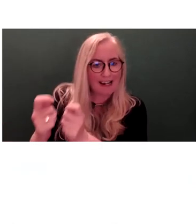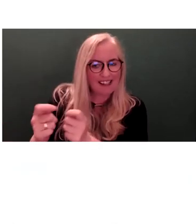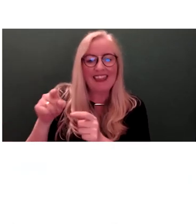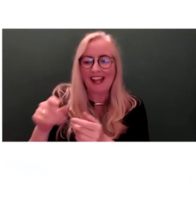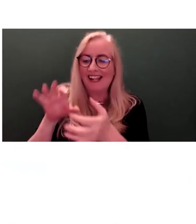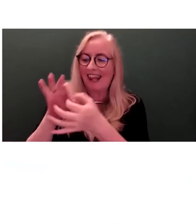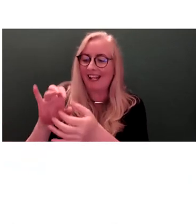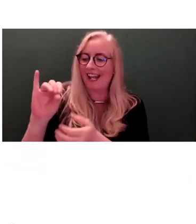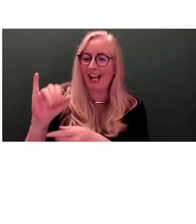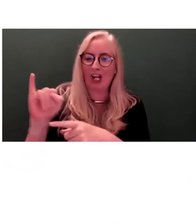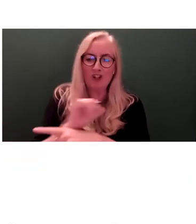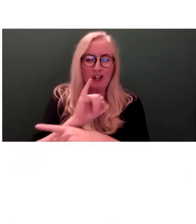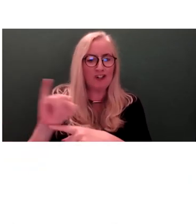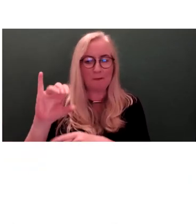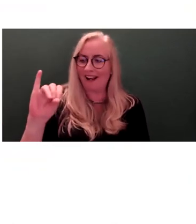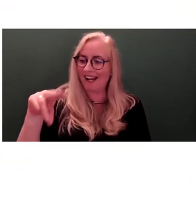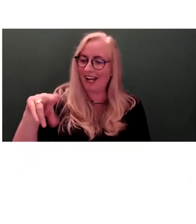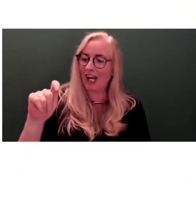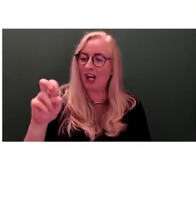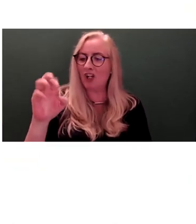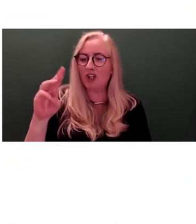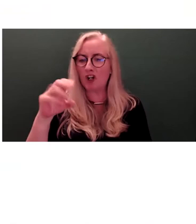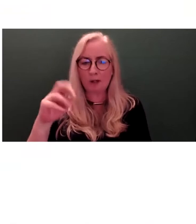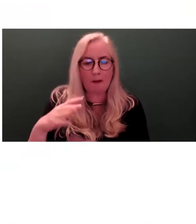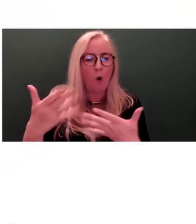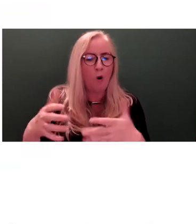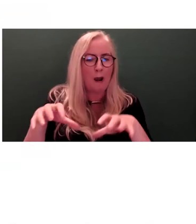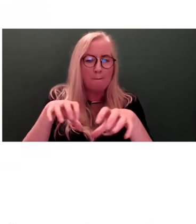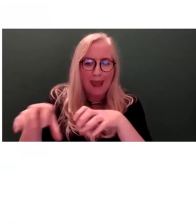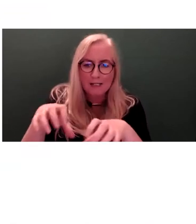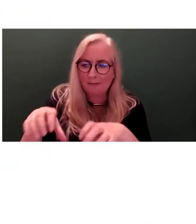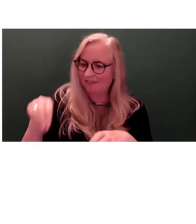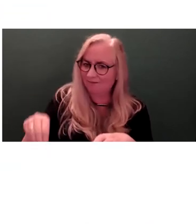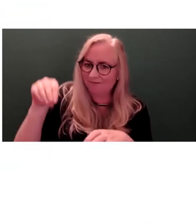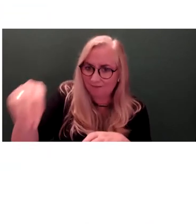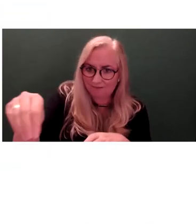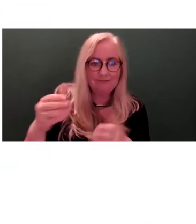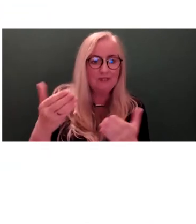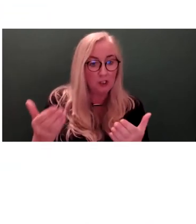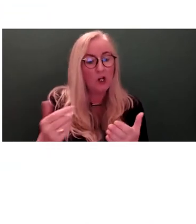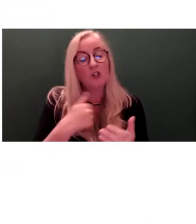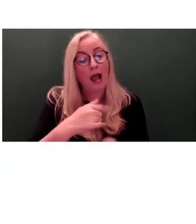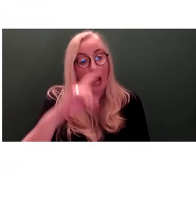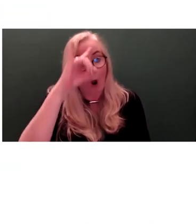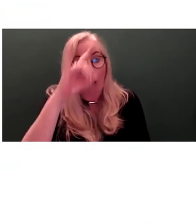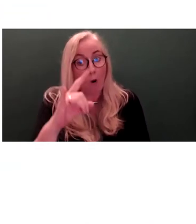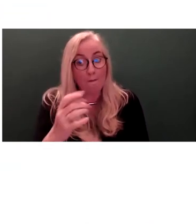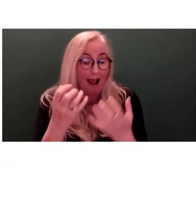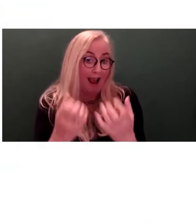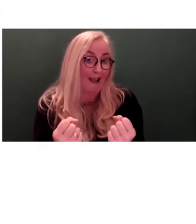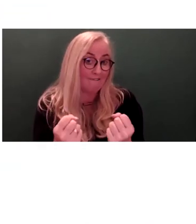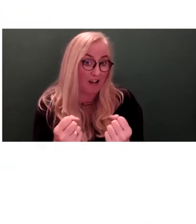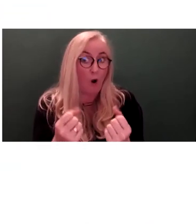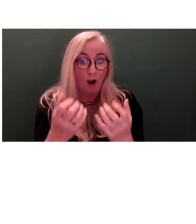internships or placements, you know, and workshop-based provision as well. So I would hope that